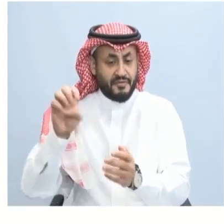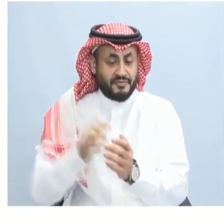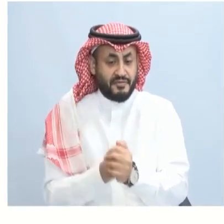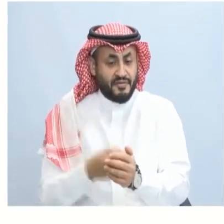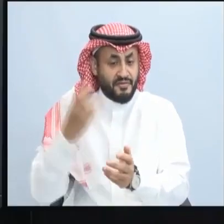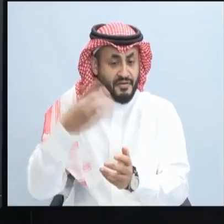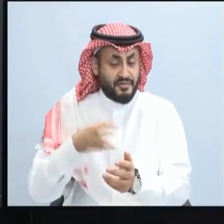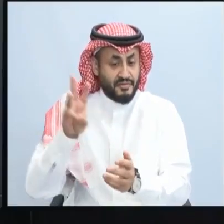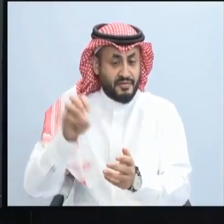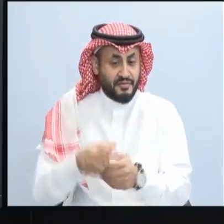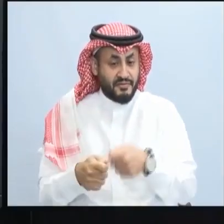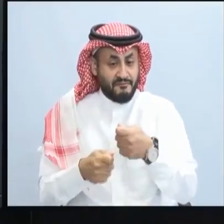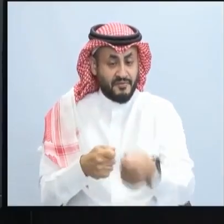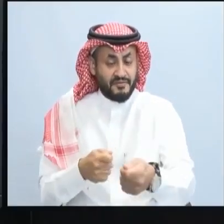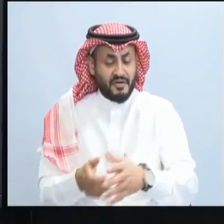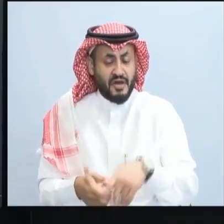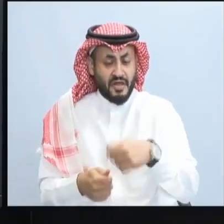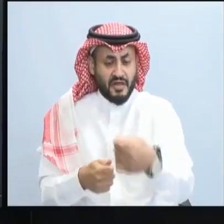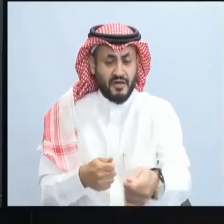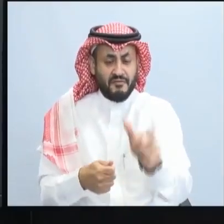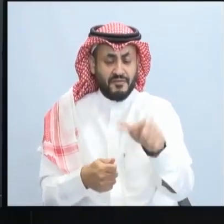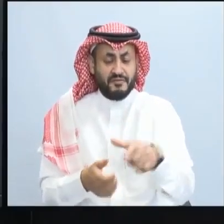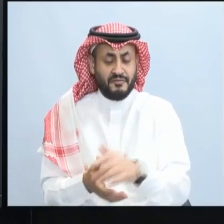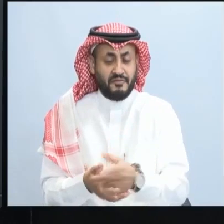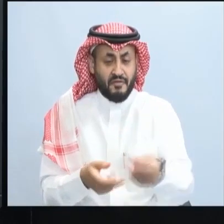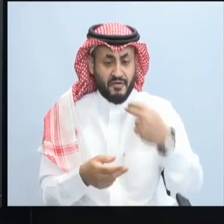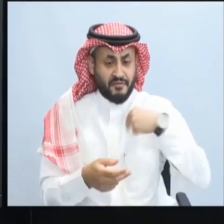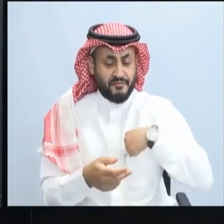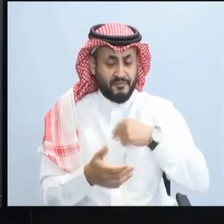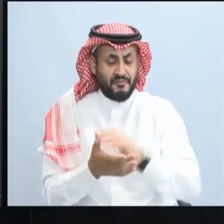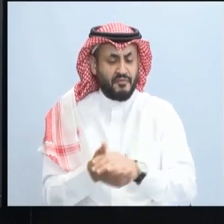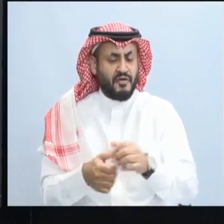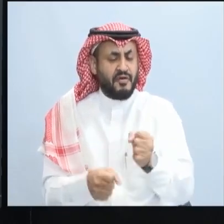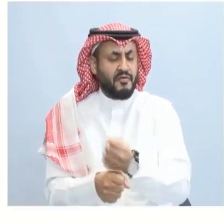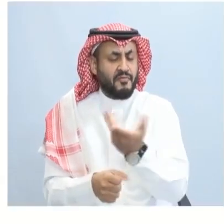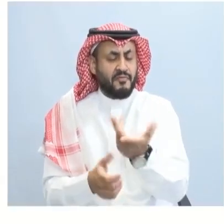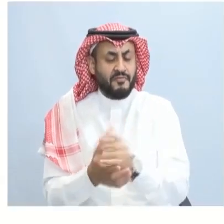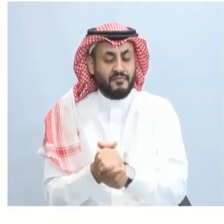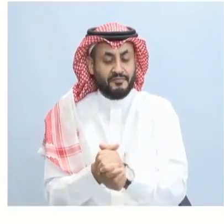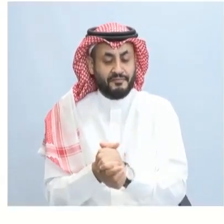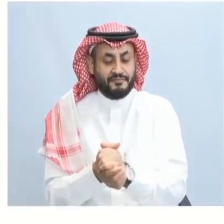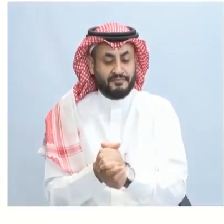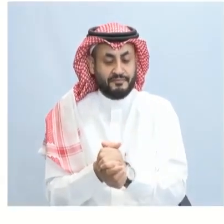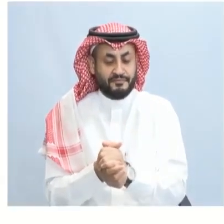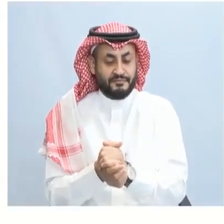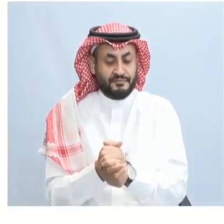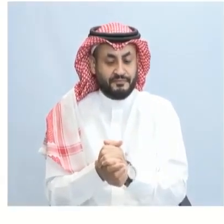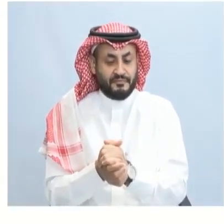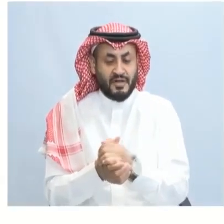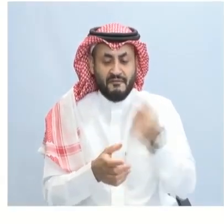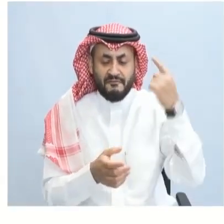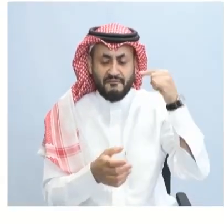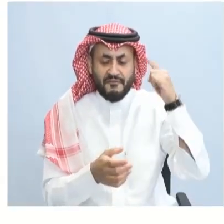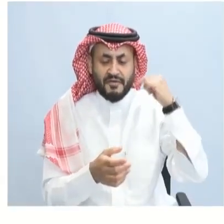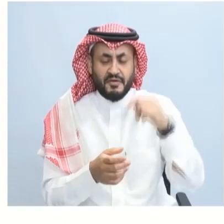you have as a gift or someone gave you 30,000, you just got it. What are you going to do with it? So here, just visualize and